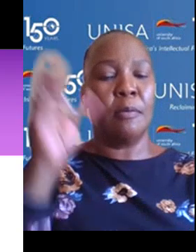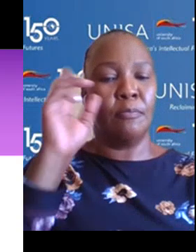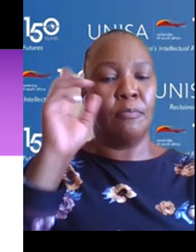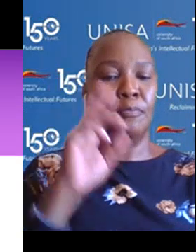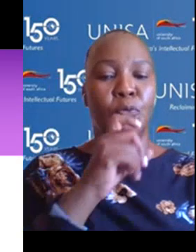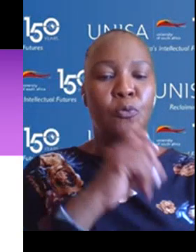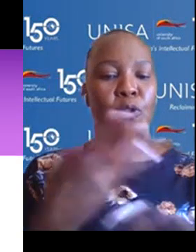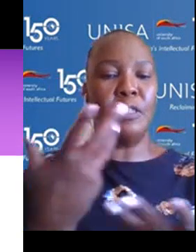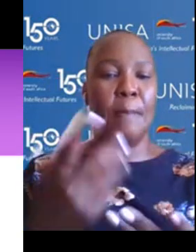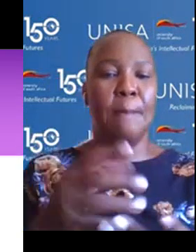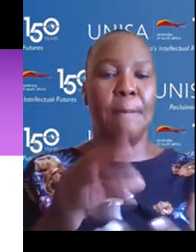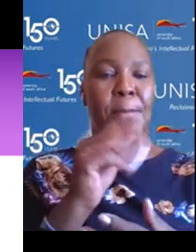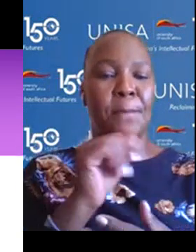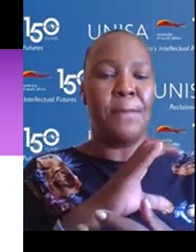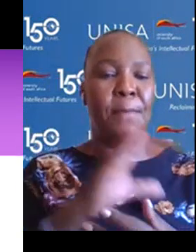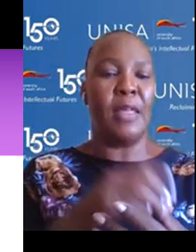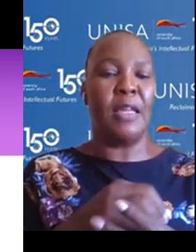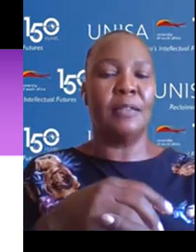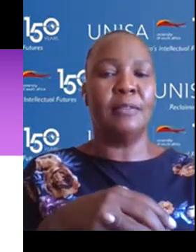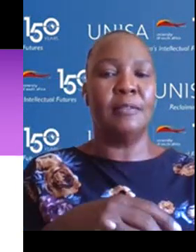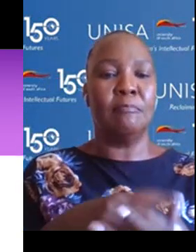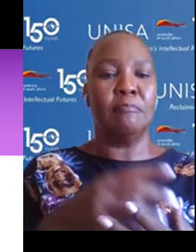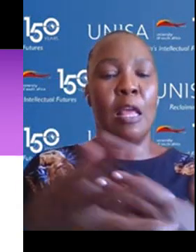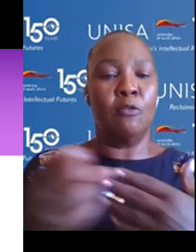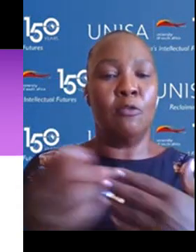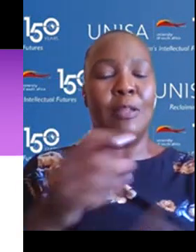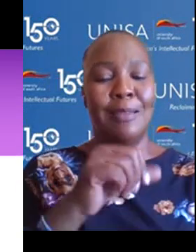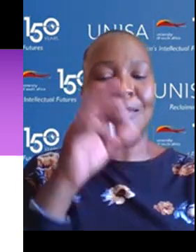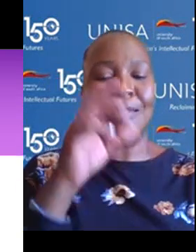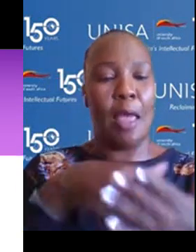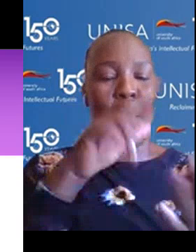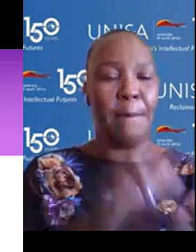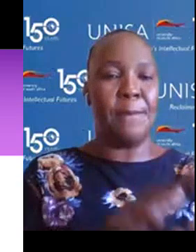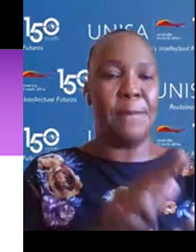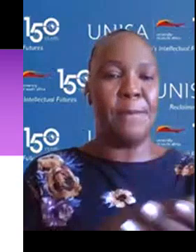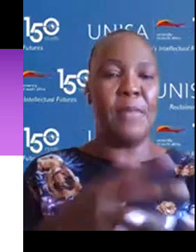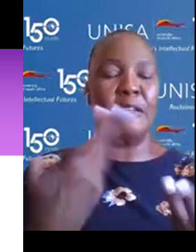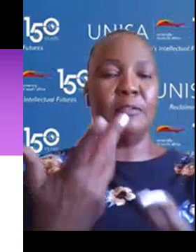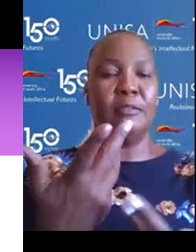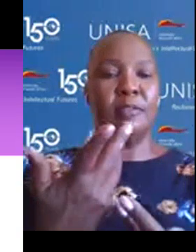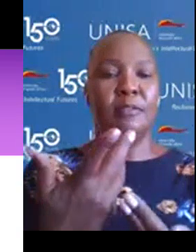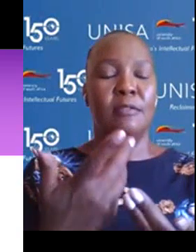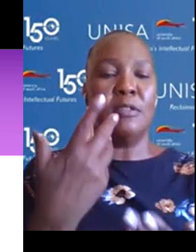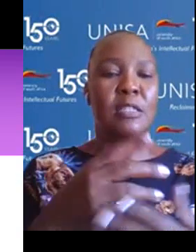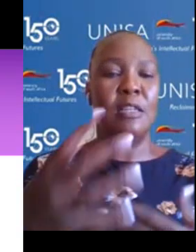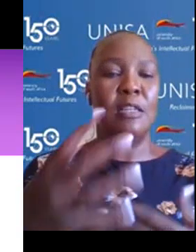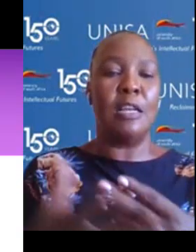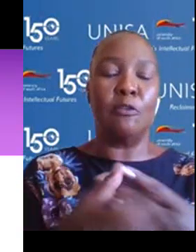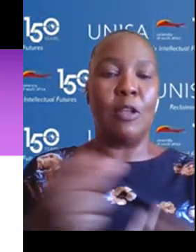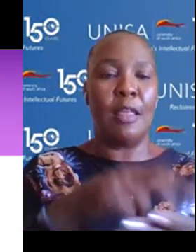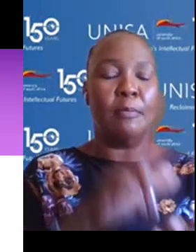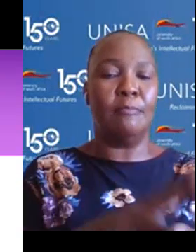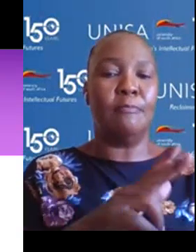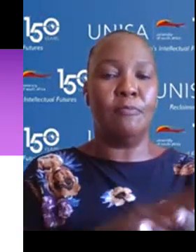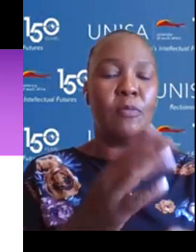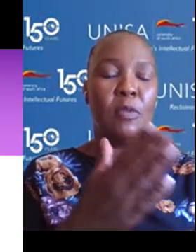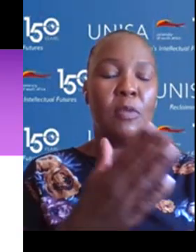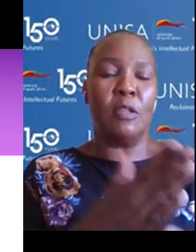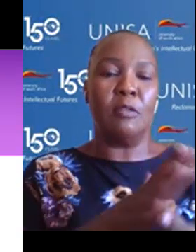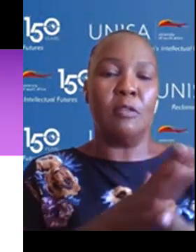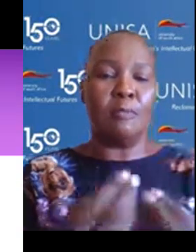you download the app as well. So you will need to, if you're using a Mac, download the app. I see there is a few Mac users